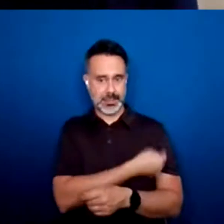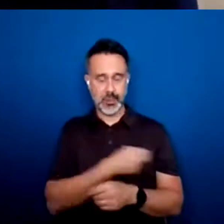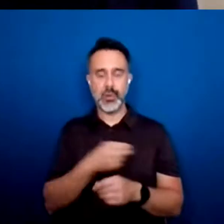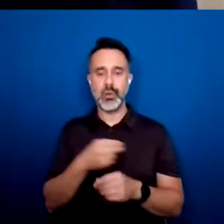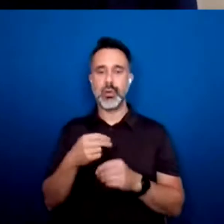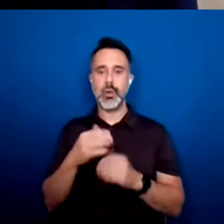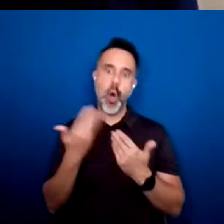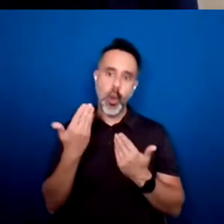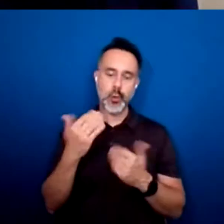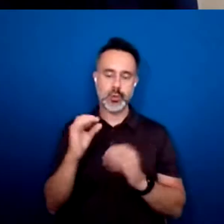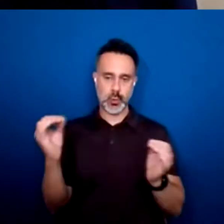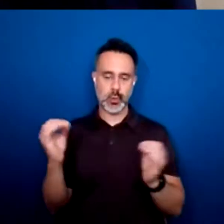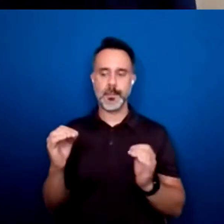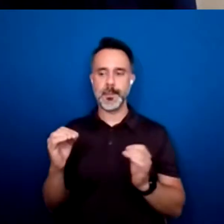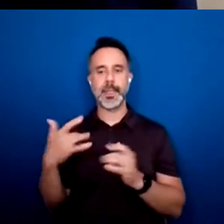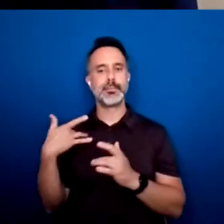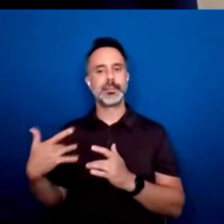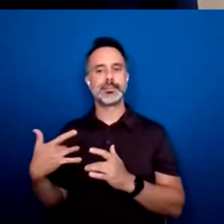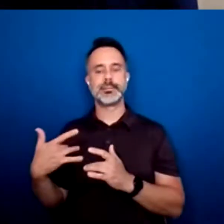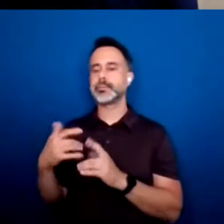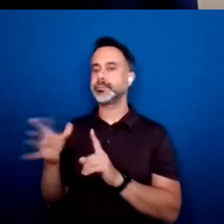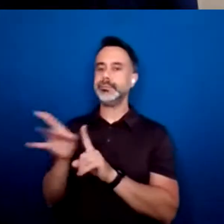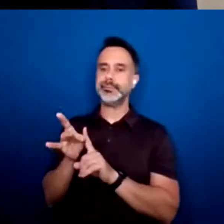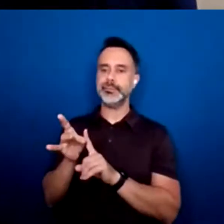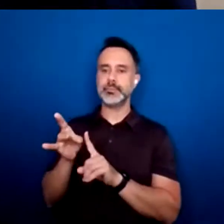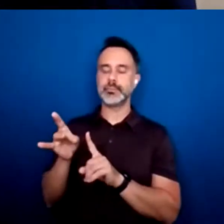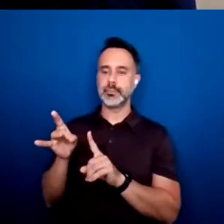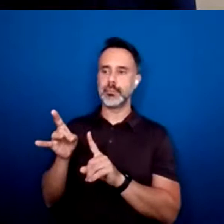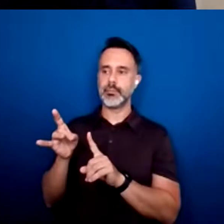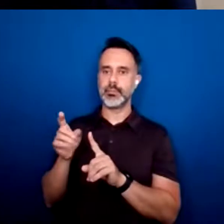and probably in relationship to